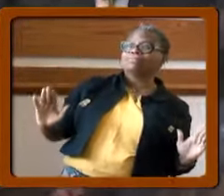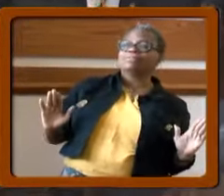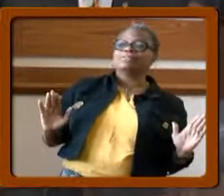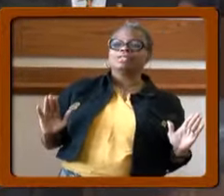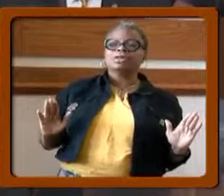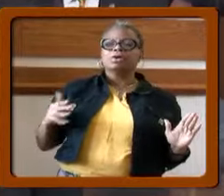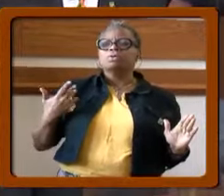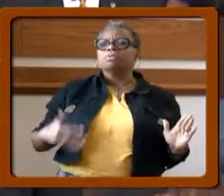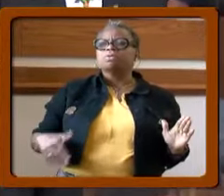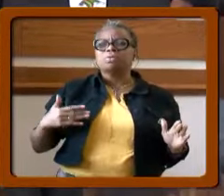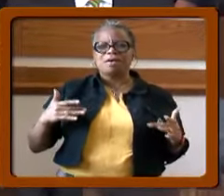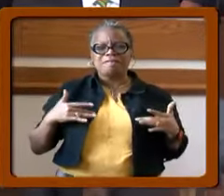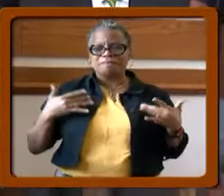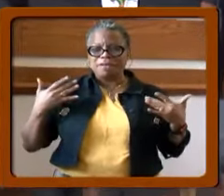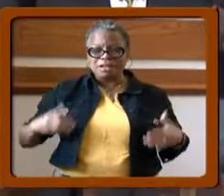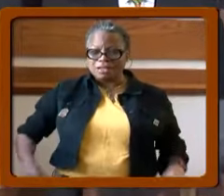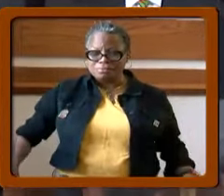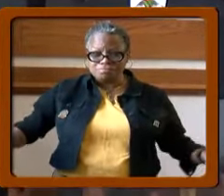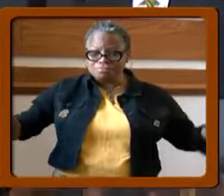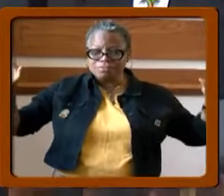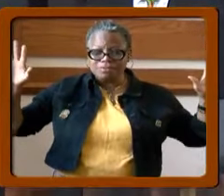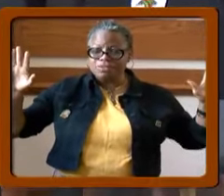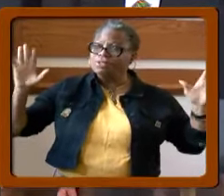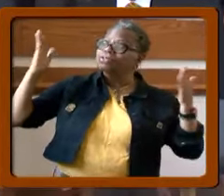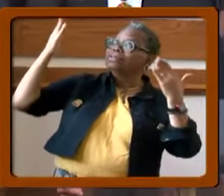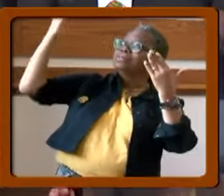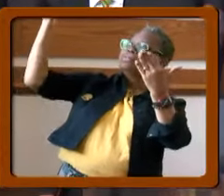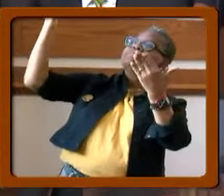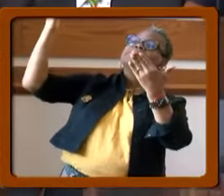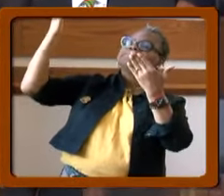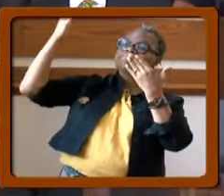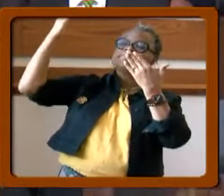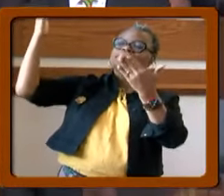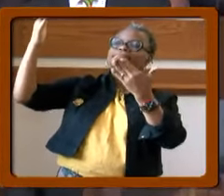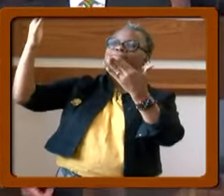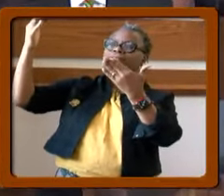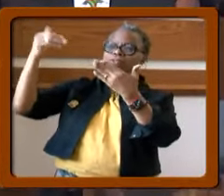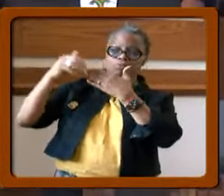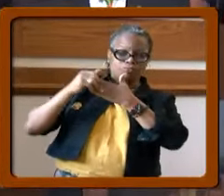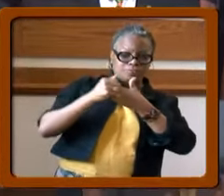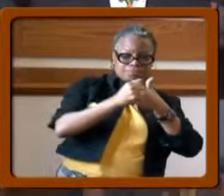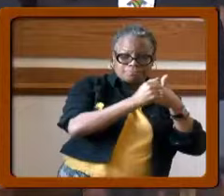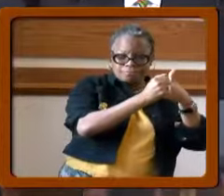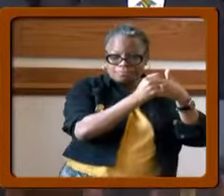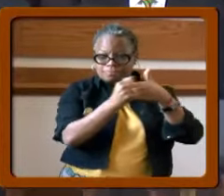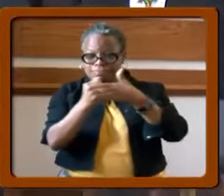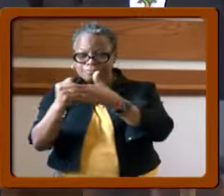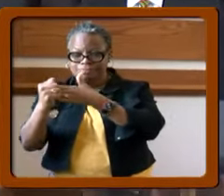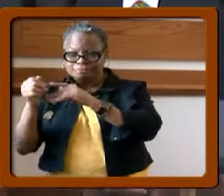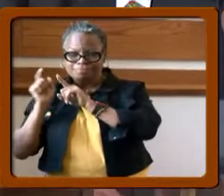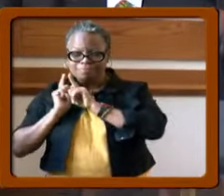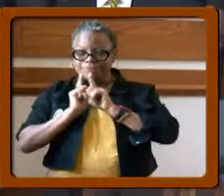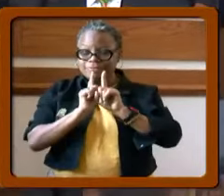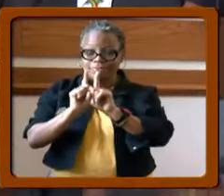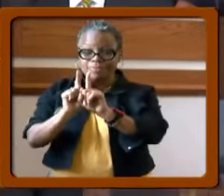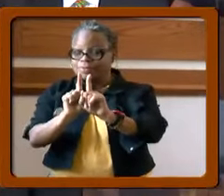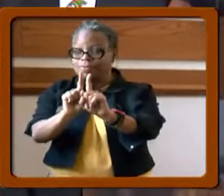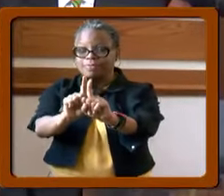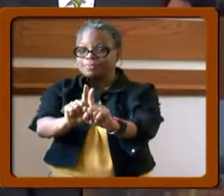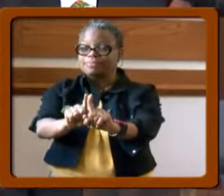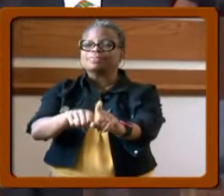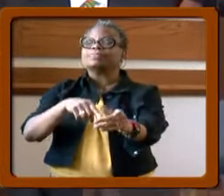and it looked as if it was over, Lord, you made a